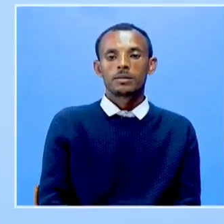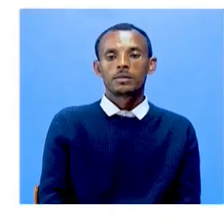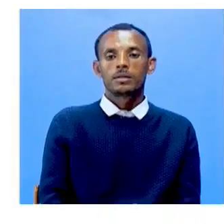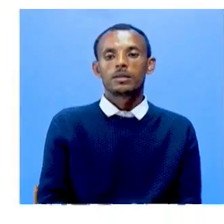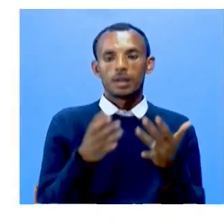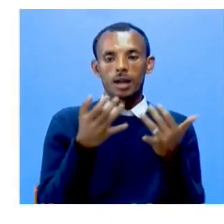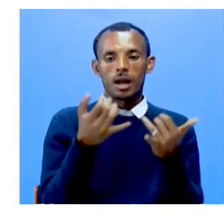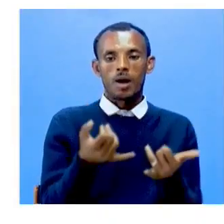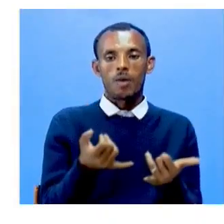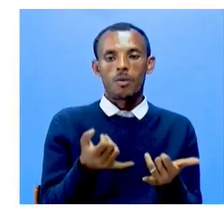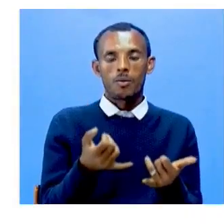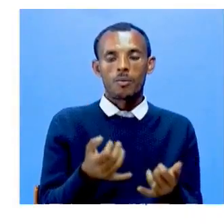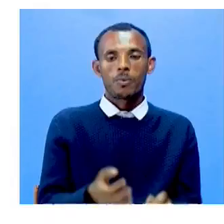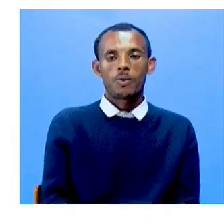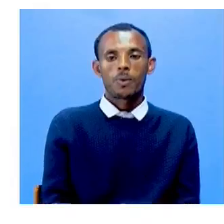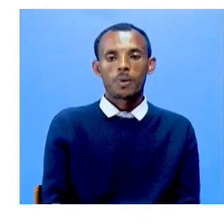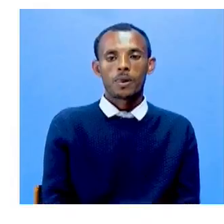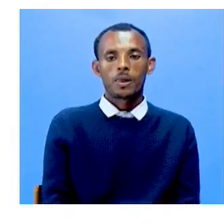Now,